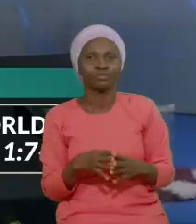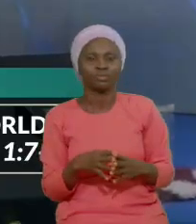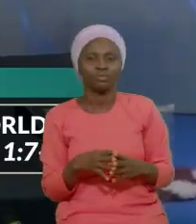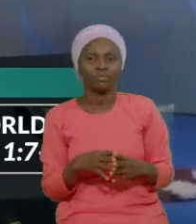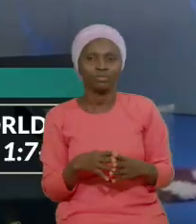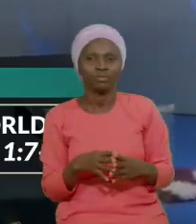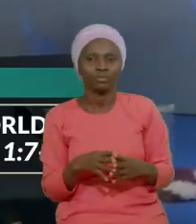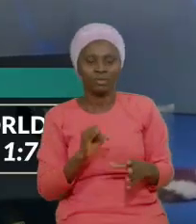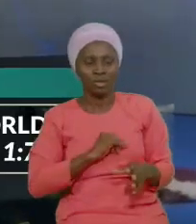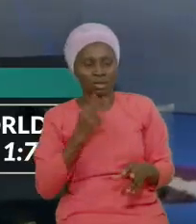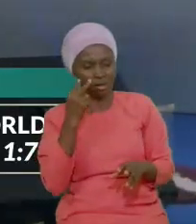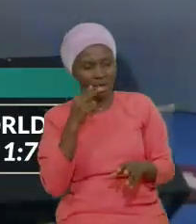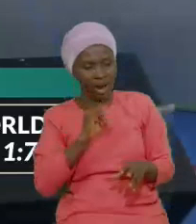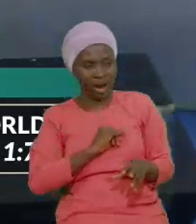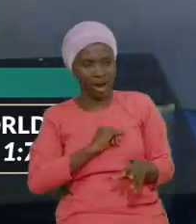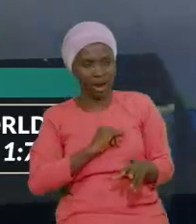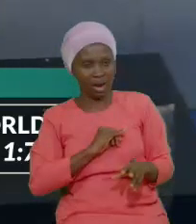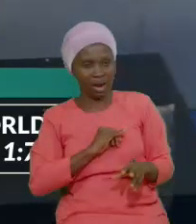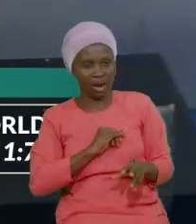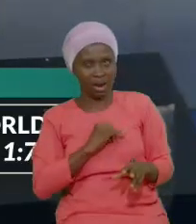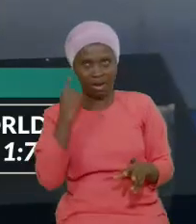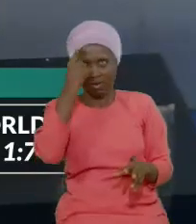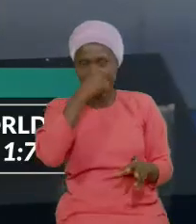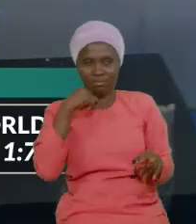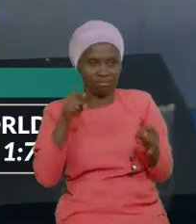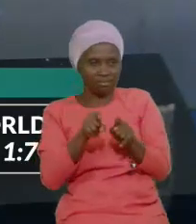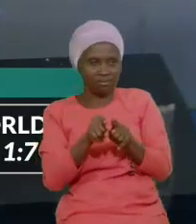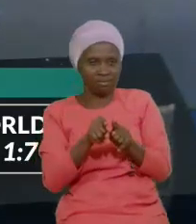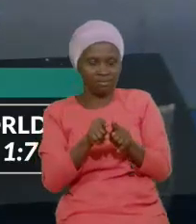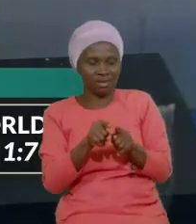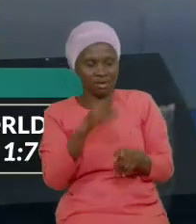I look like Mr. So-and-so.